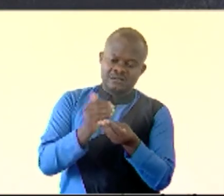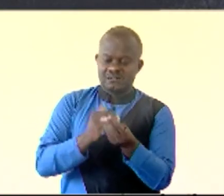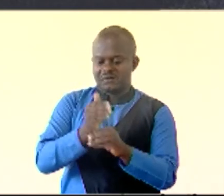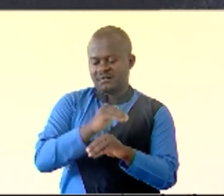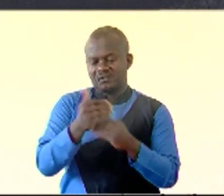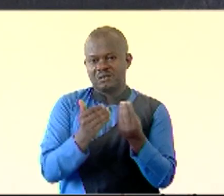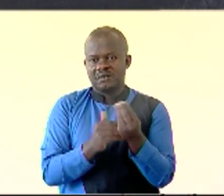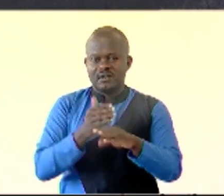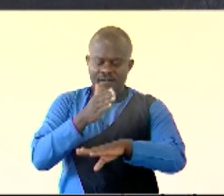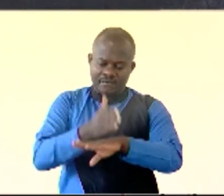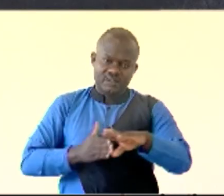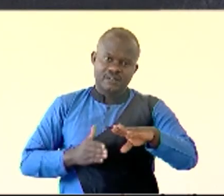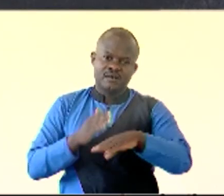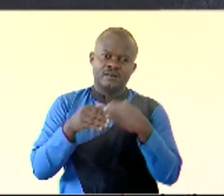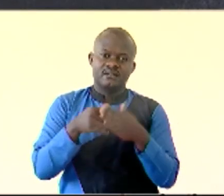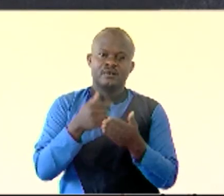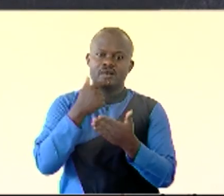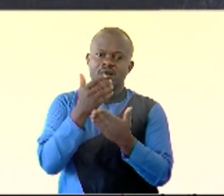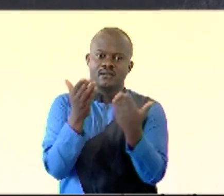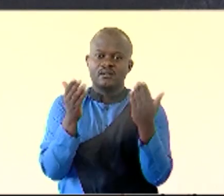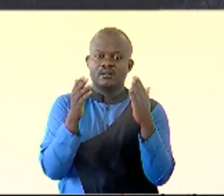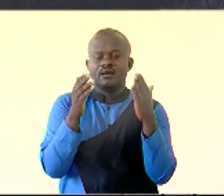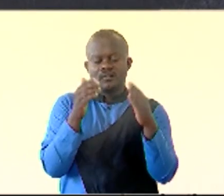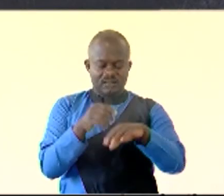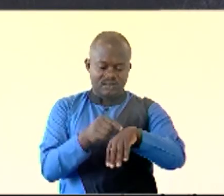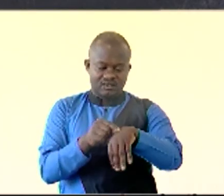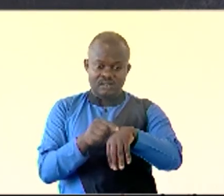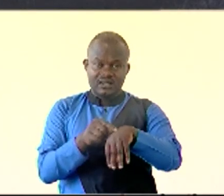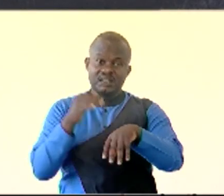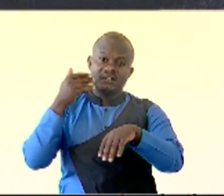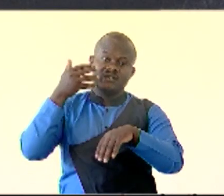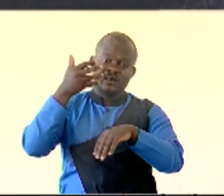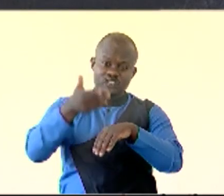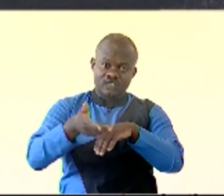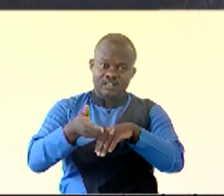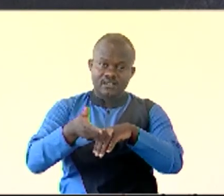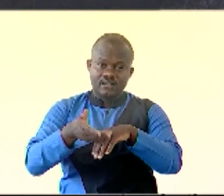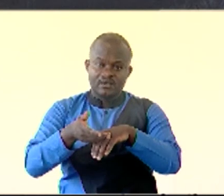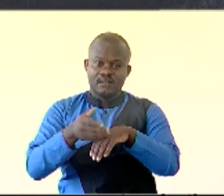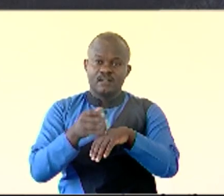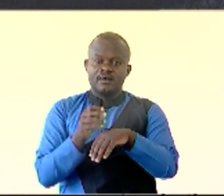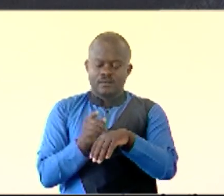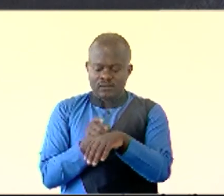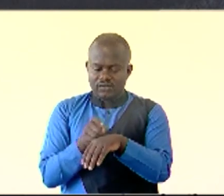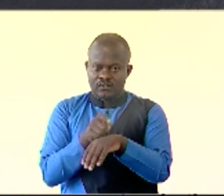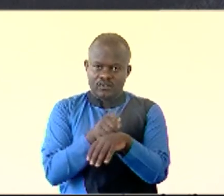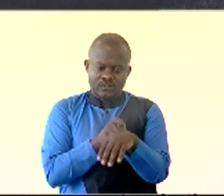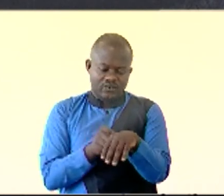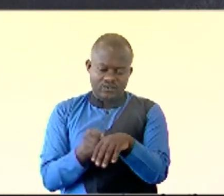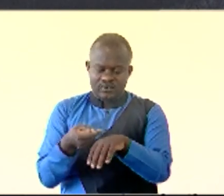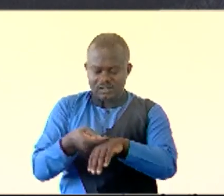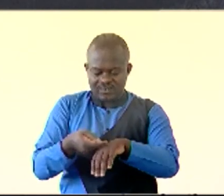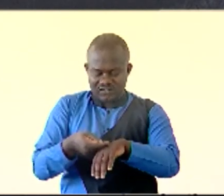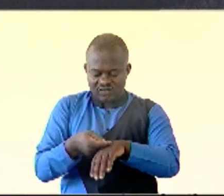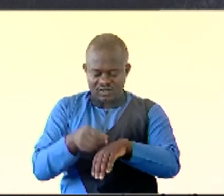cut your skin and it has been exposed outside. And eventually, the microorganisms are able to enter into our body. It